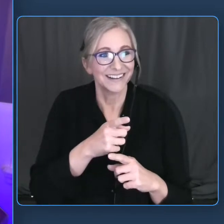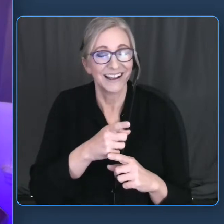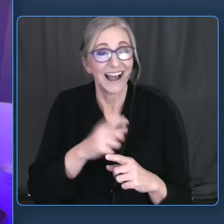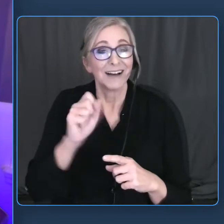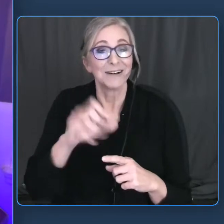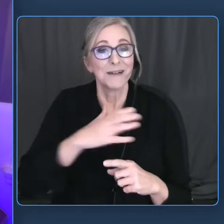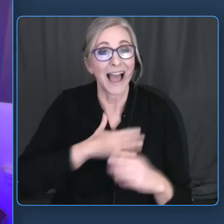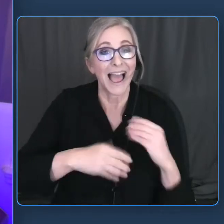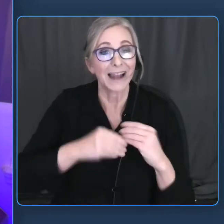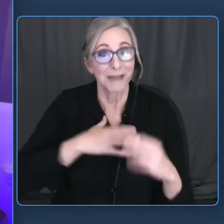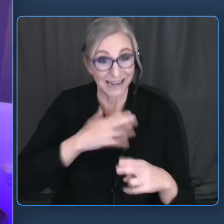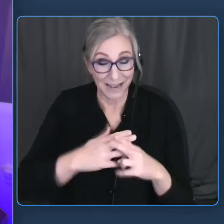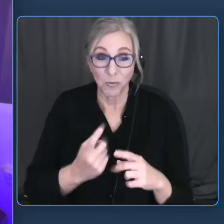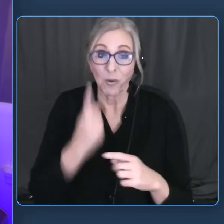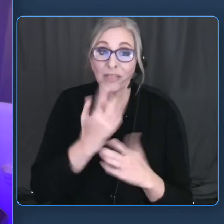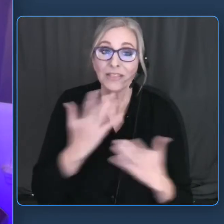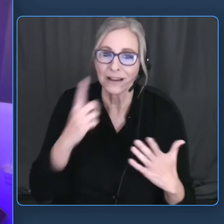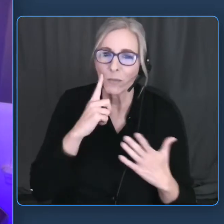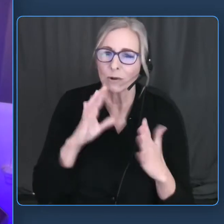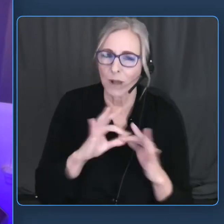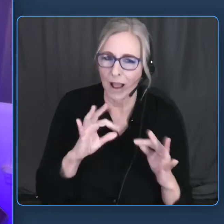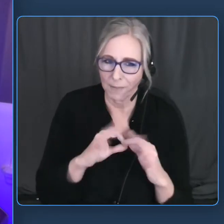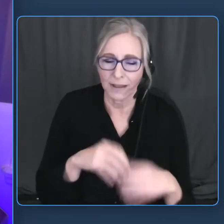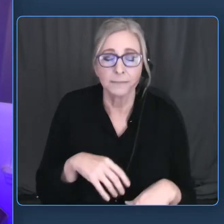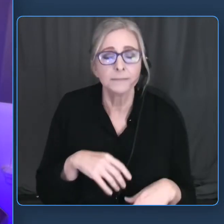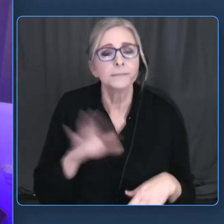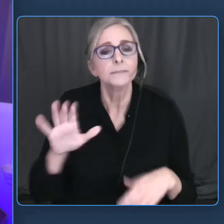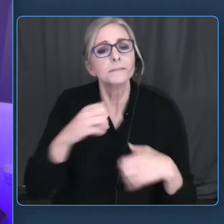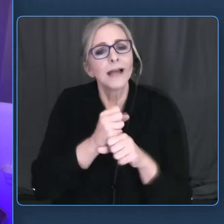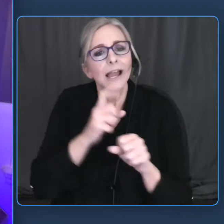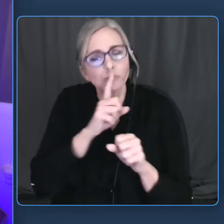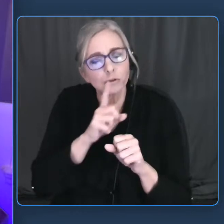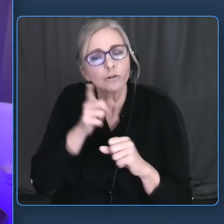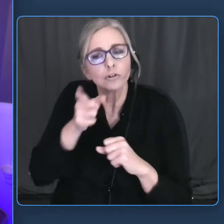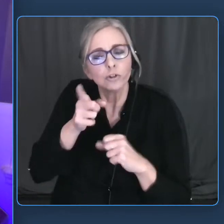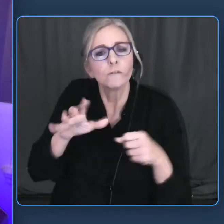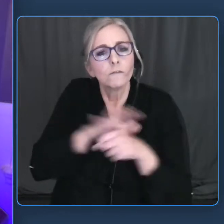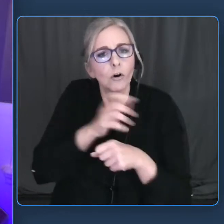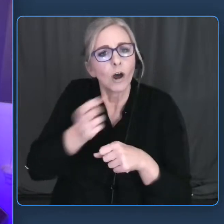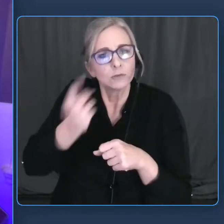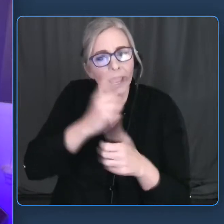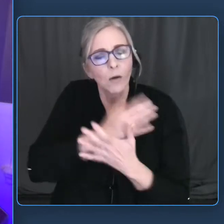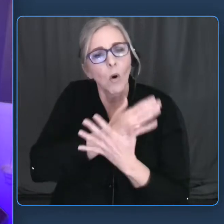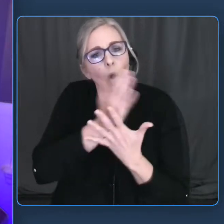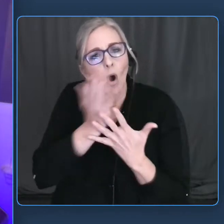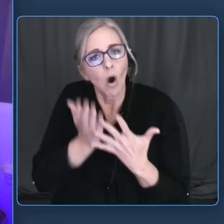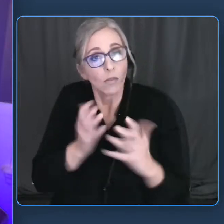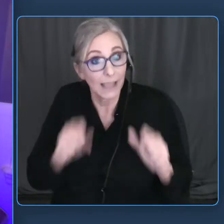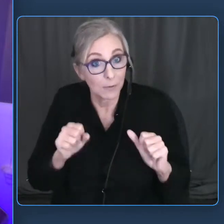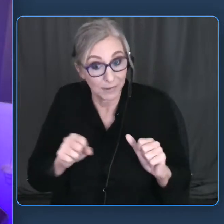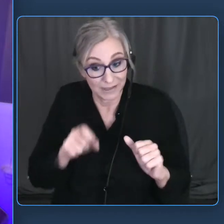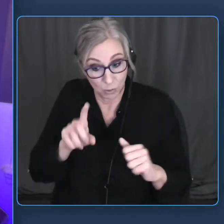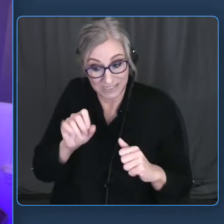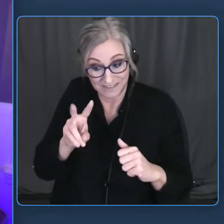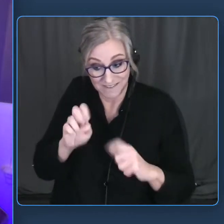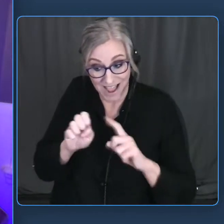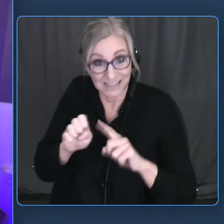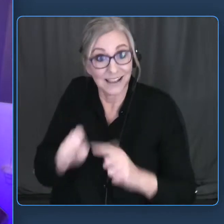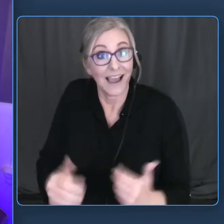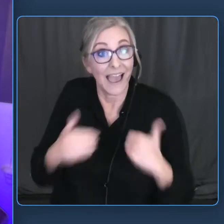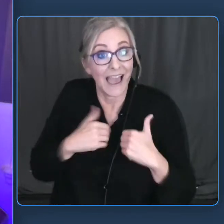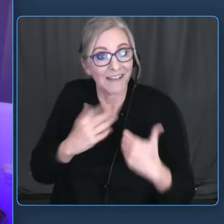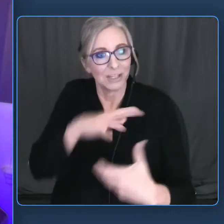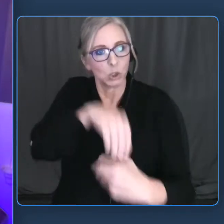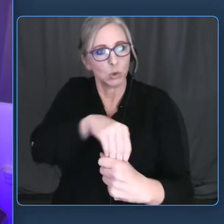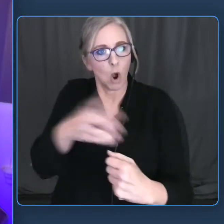name in there as well, but that's one of the things that I wanted to comment on is make sure that you understand all the capabilities that your device has